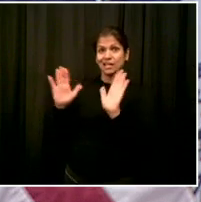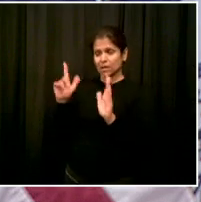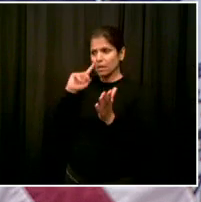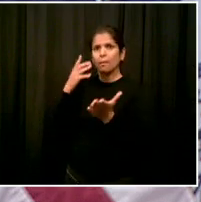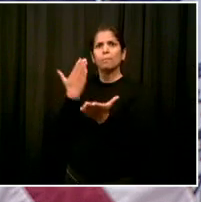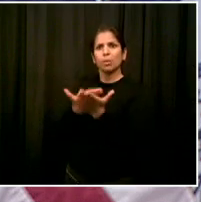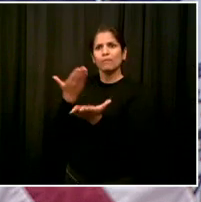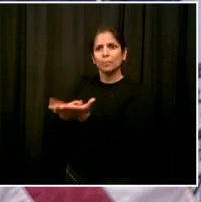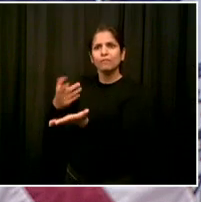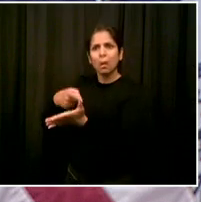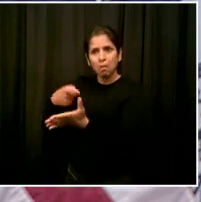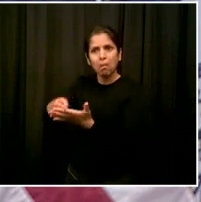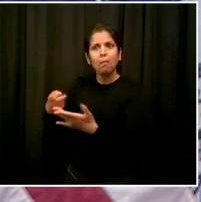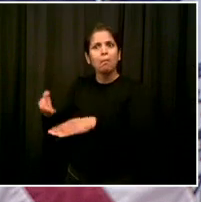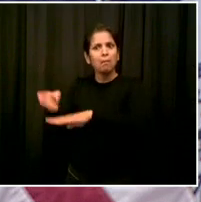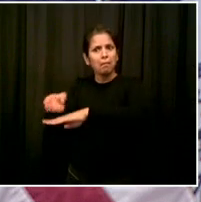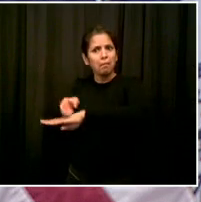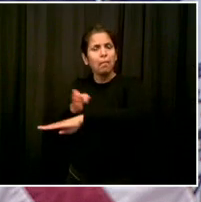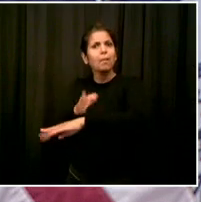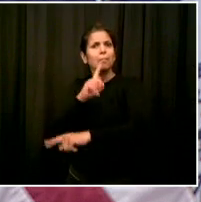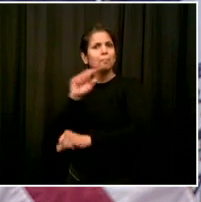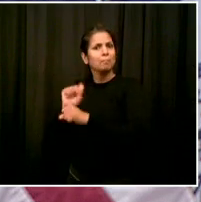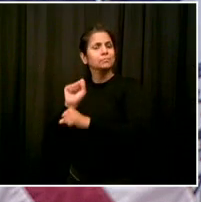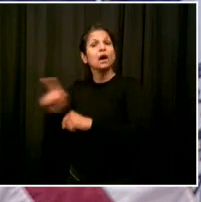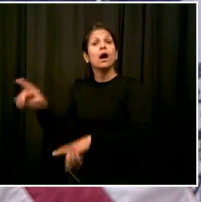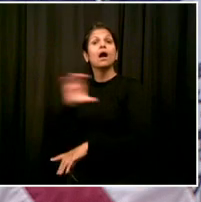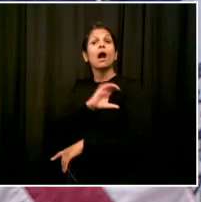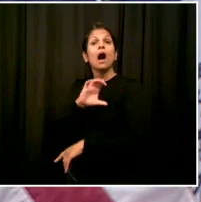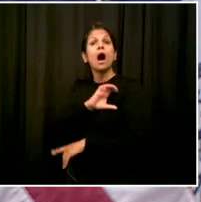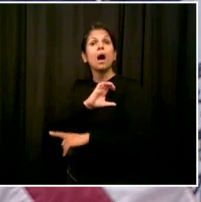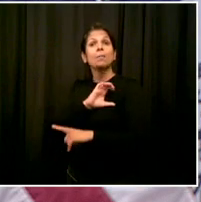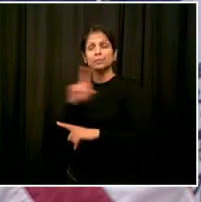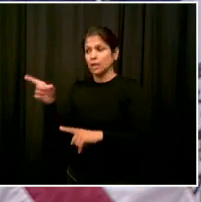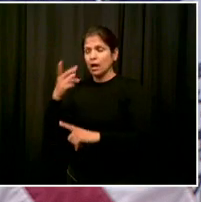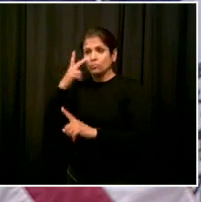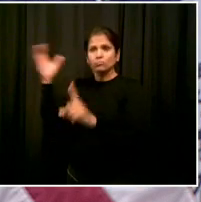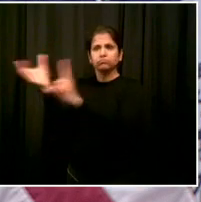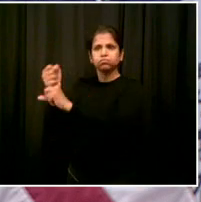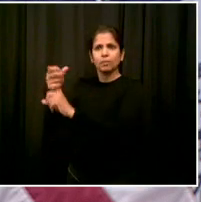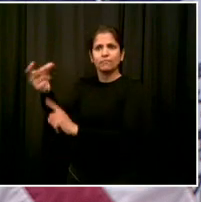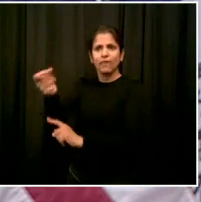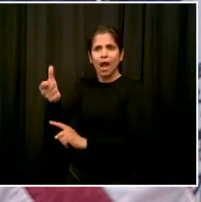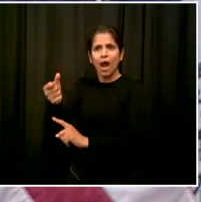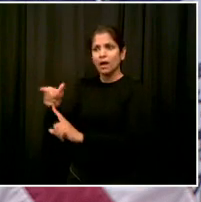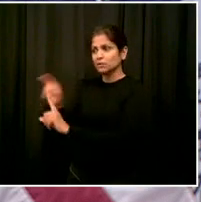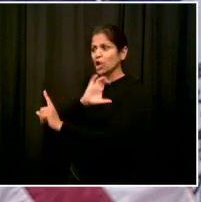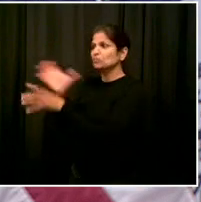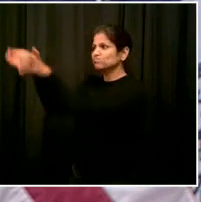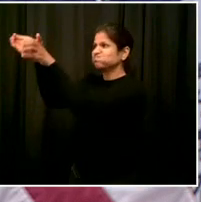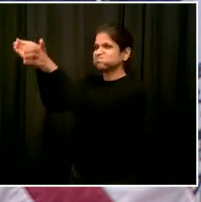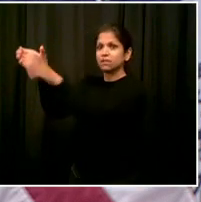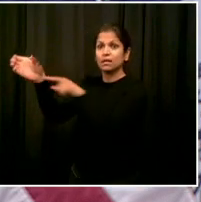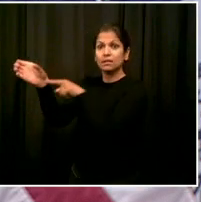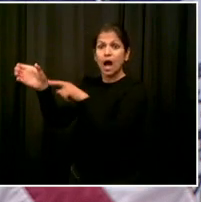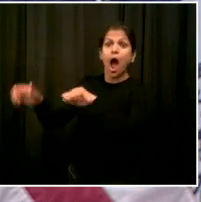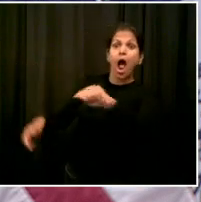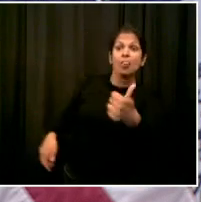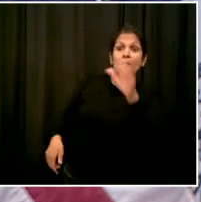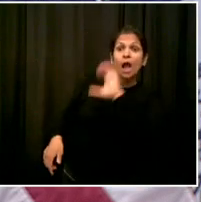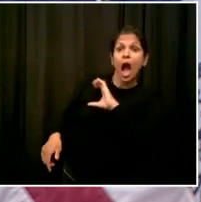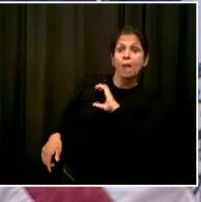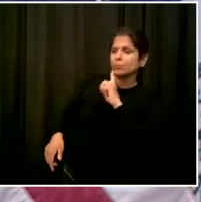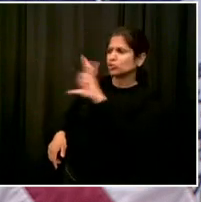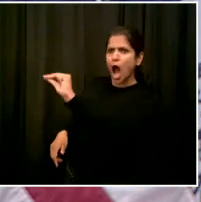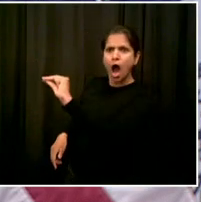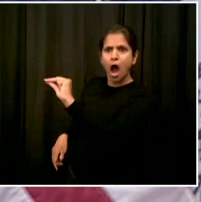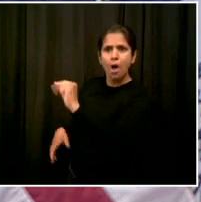banned chokehold. Within hours, the body camera tape was out, the officer was suspended, and the larger disciplinary process for